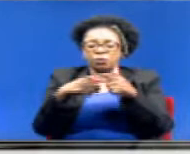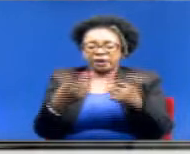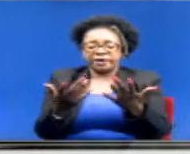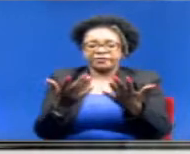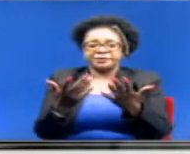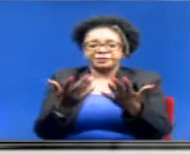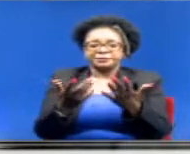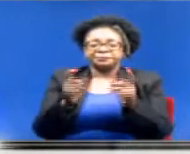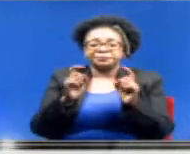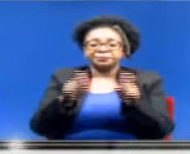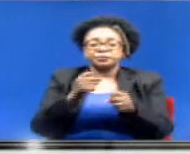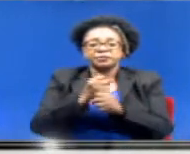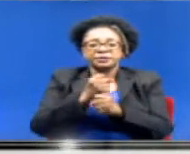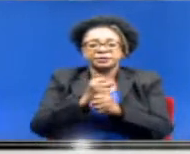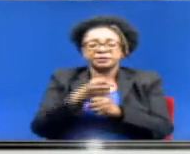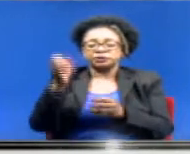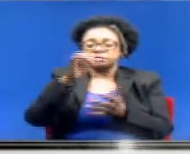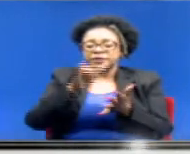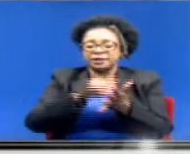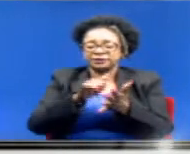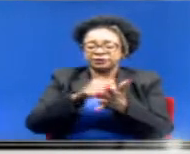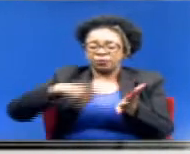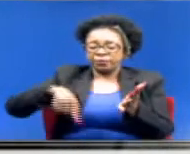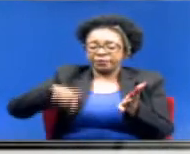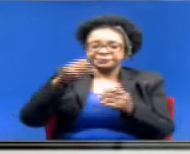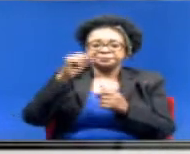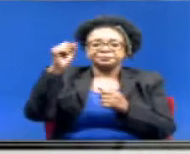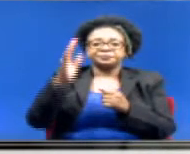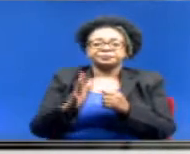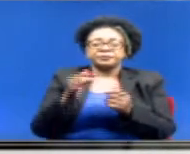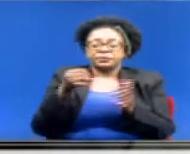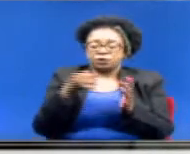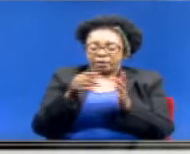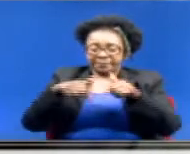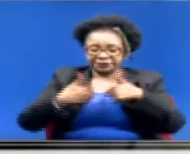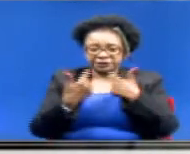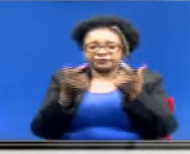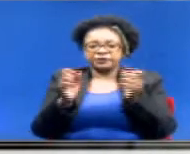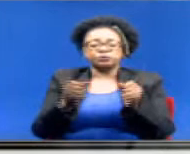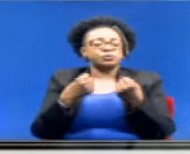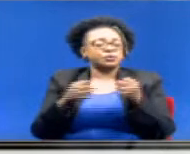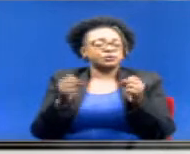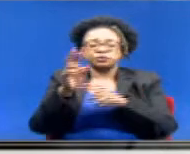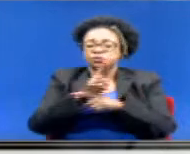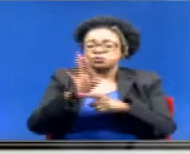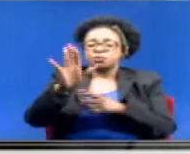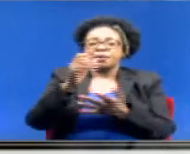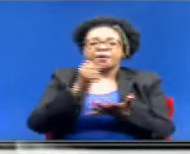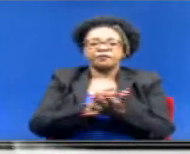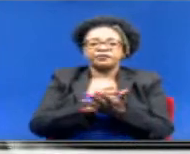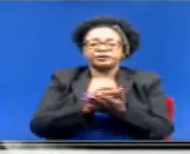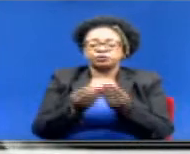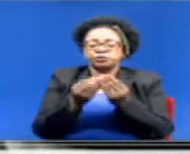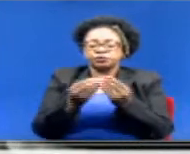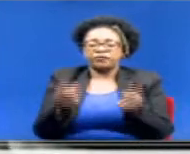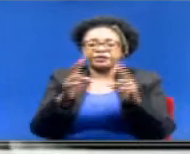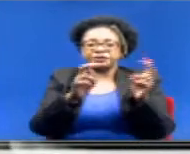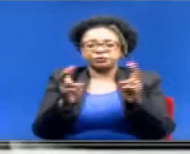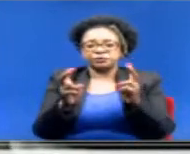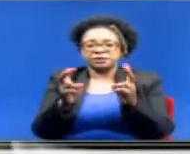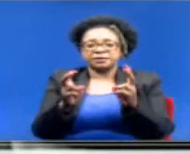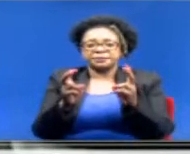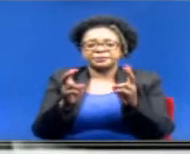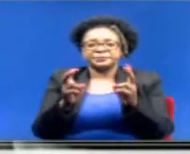to be, so that we politicians, including myself, do not use your office to settle scores? The issue of